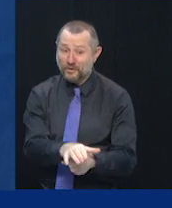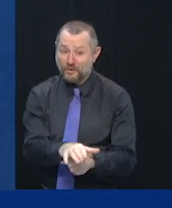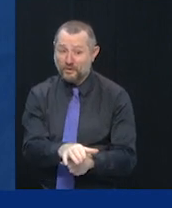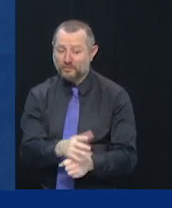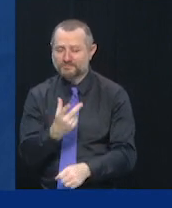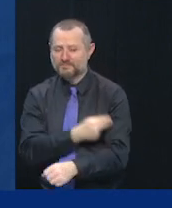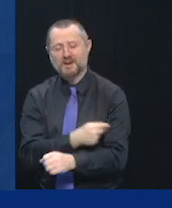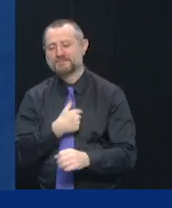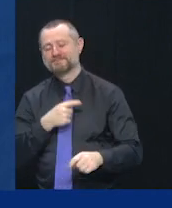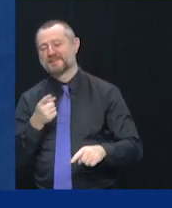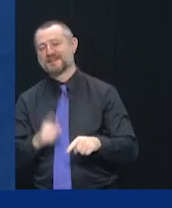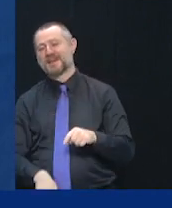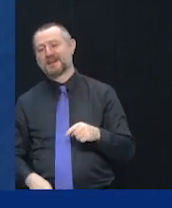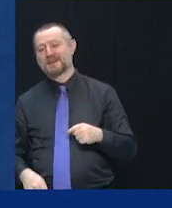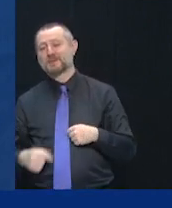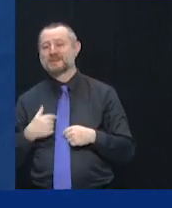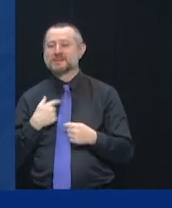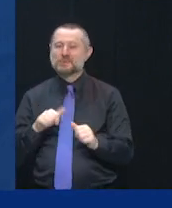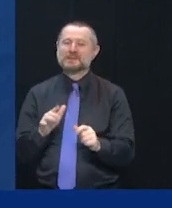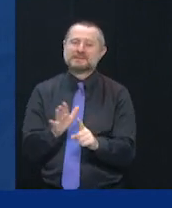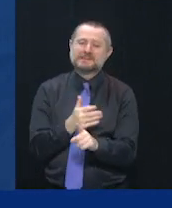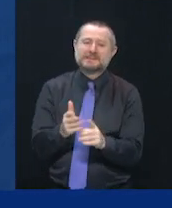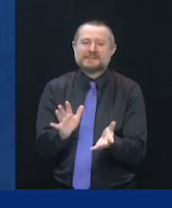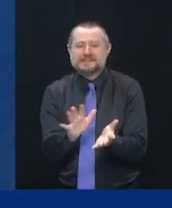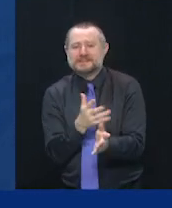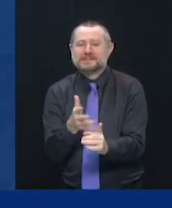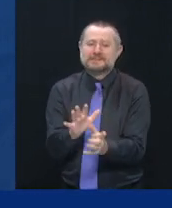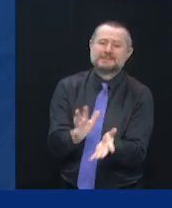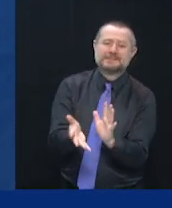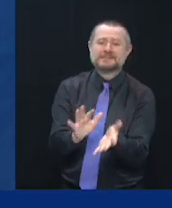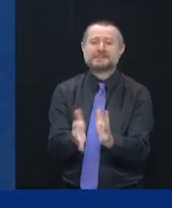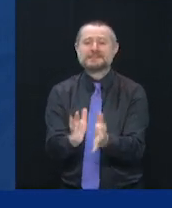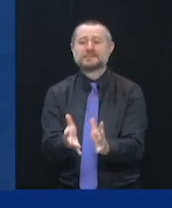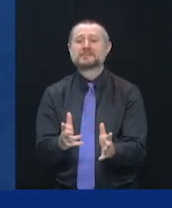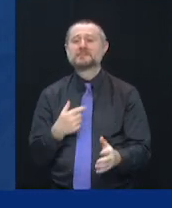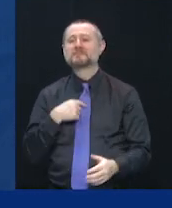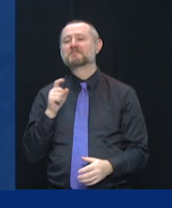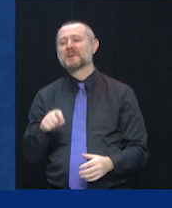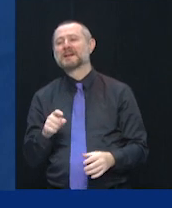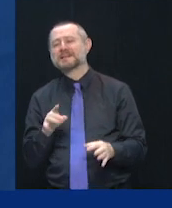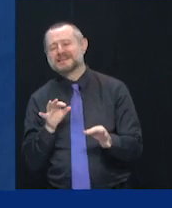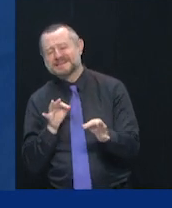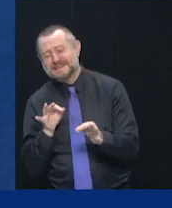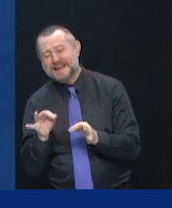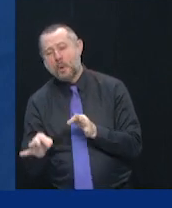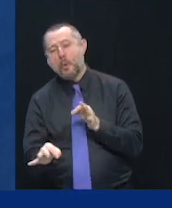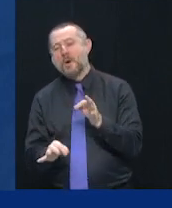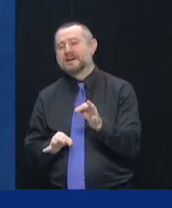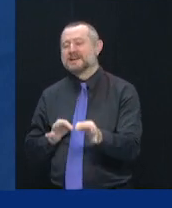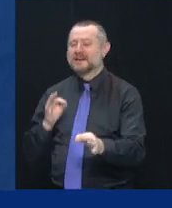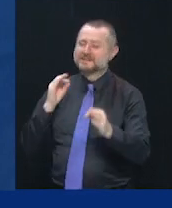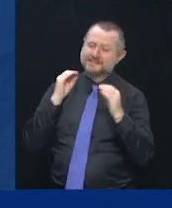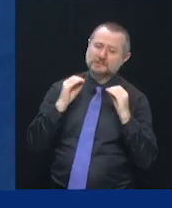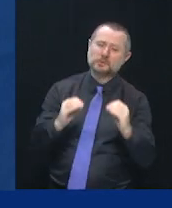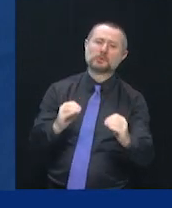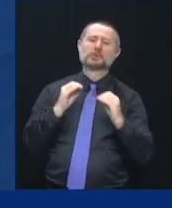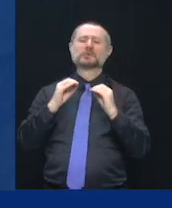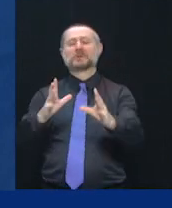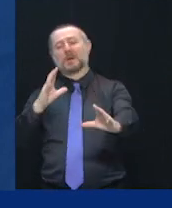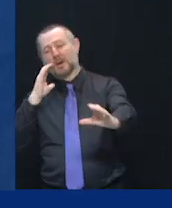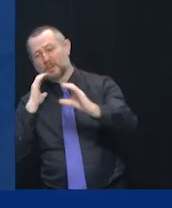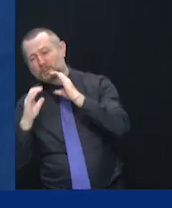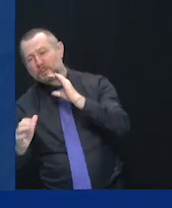it. So they did have to have the conversations and the education and the communication that we've been talking